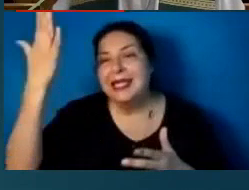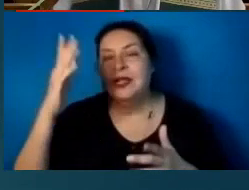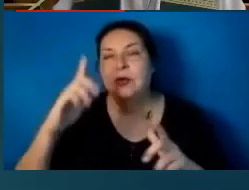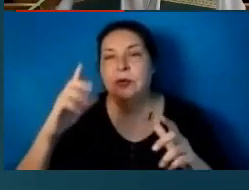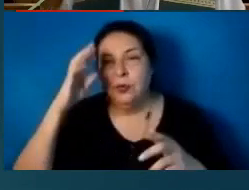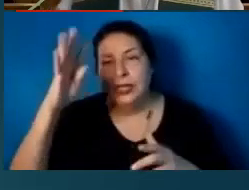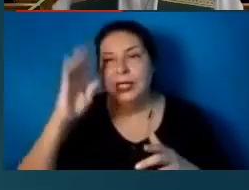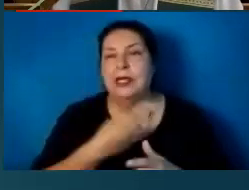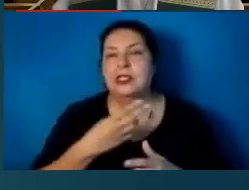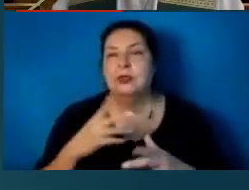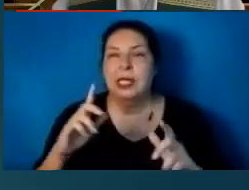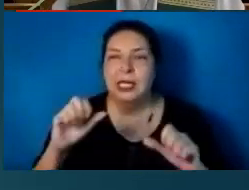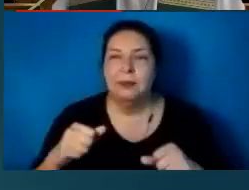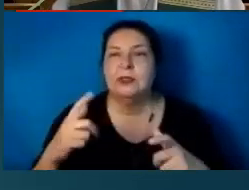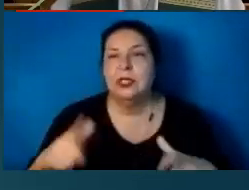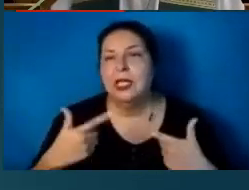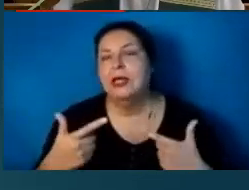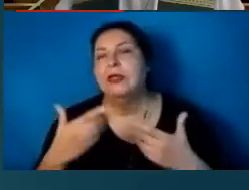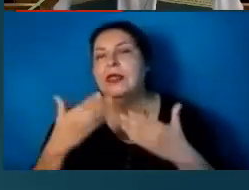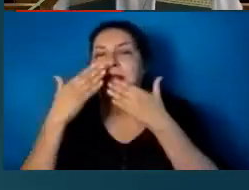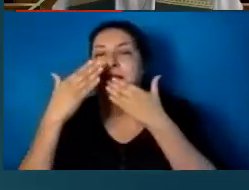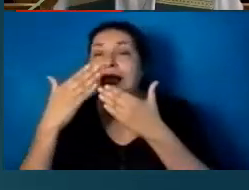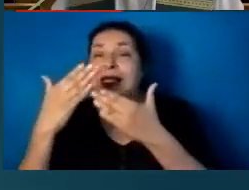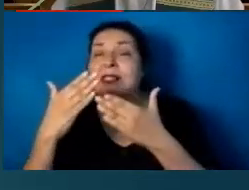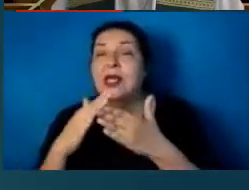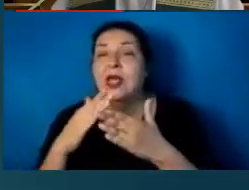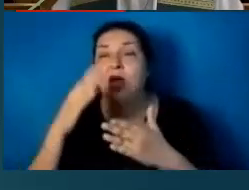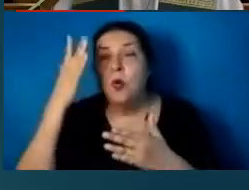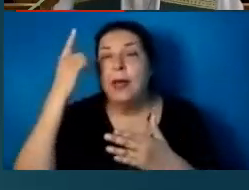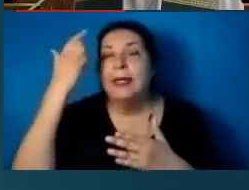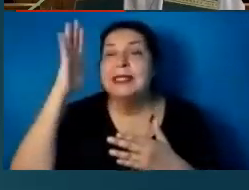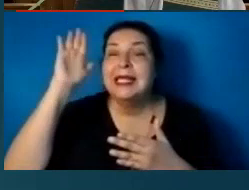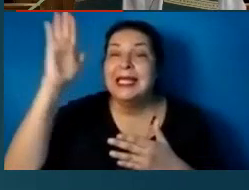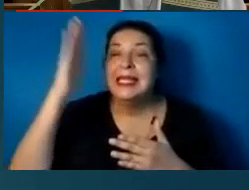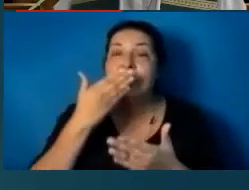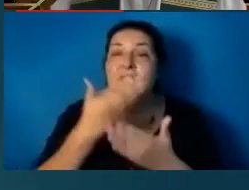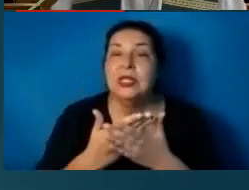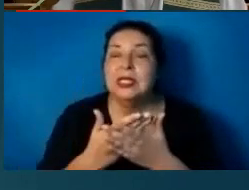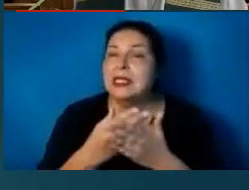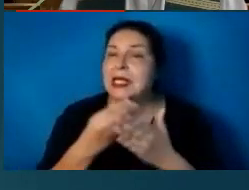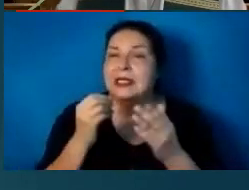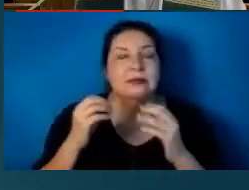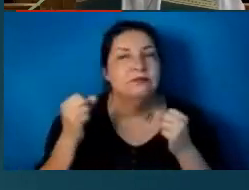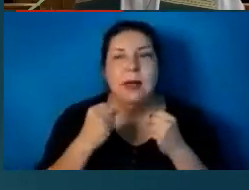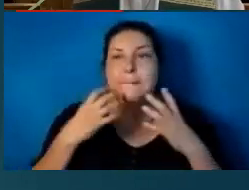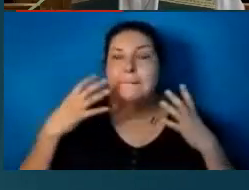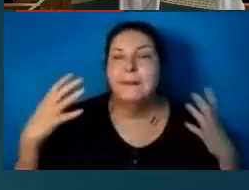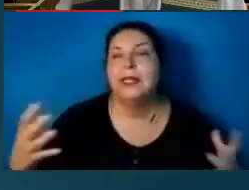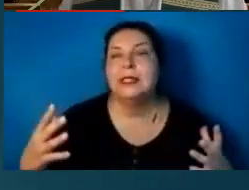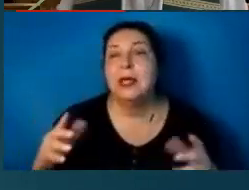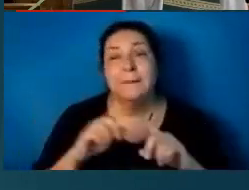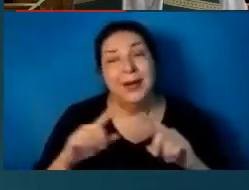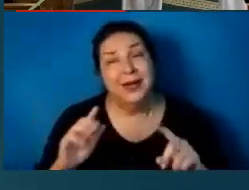joy because of his great goodness and abundant generosity. Our sins, however, have made